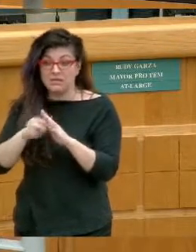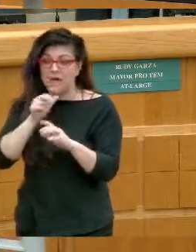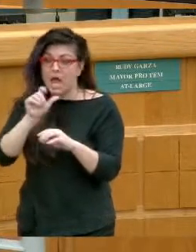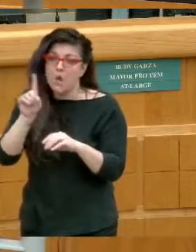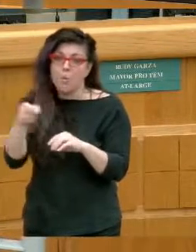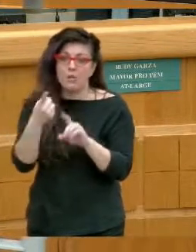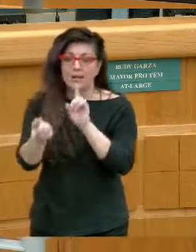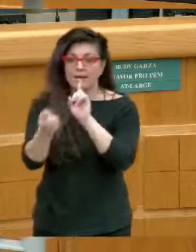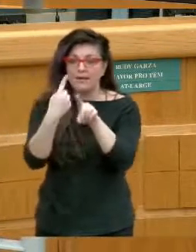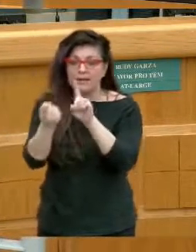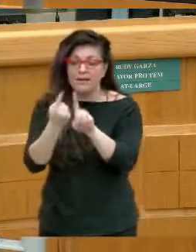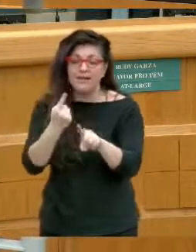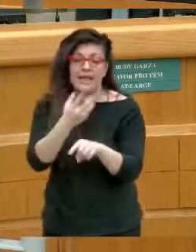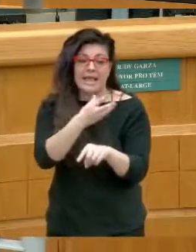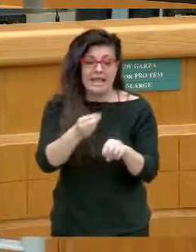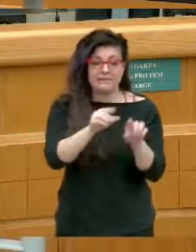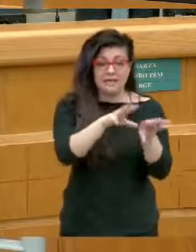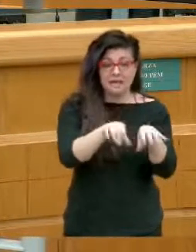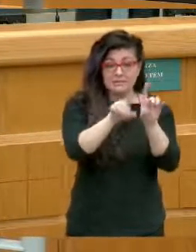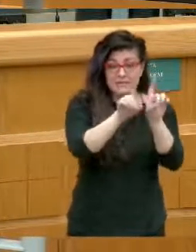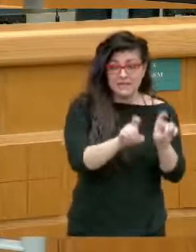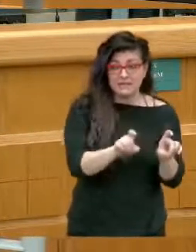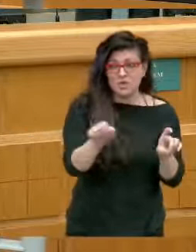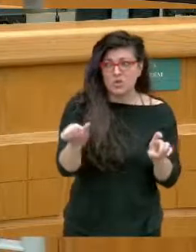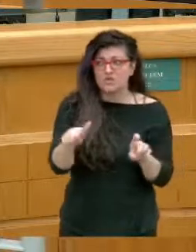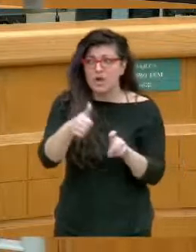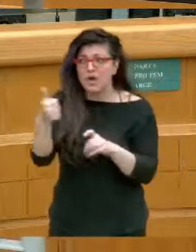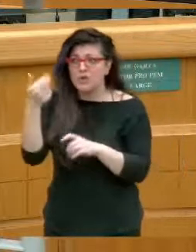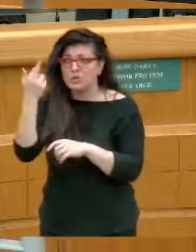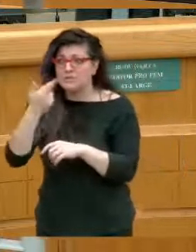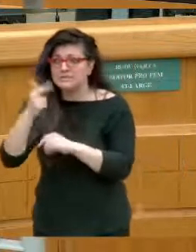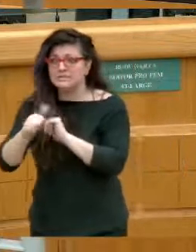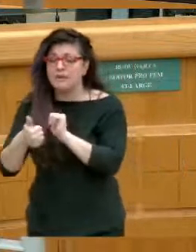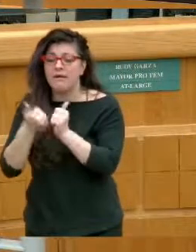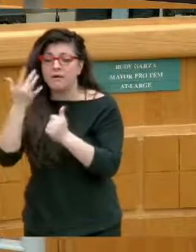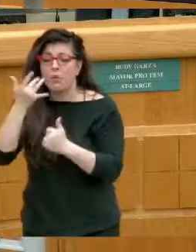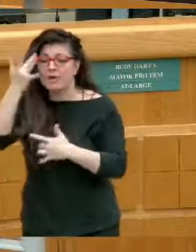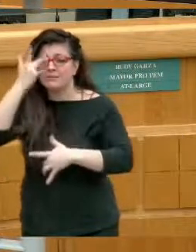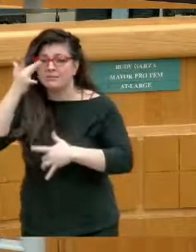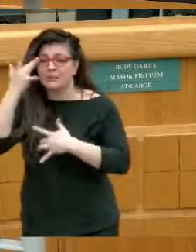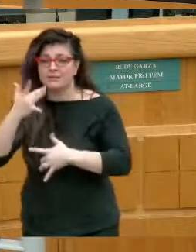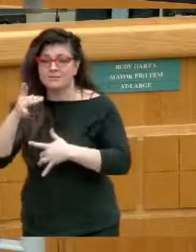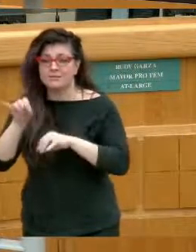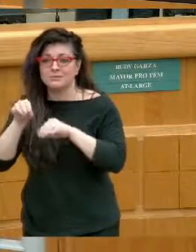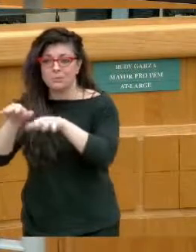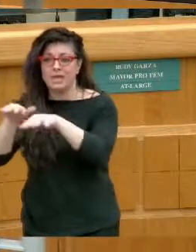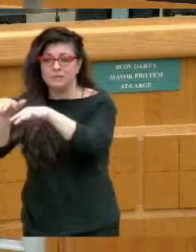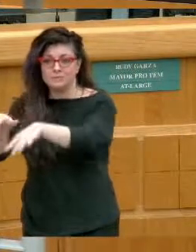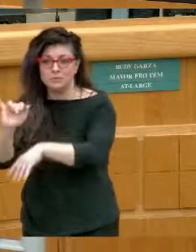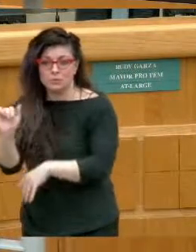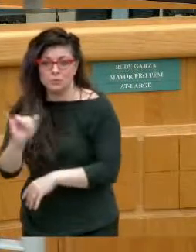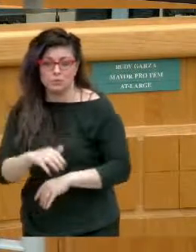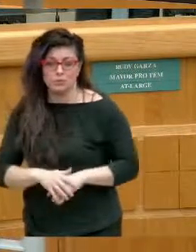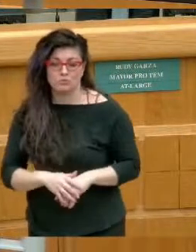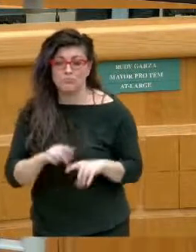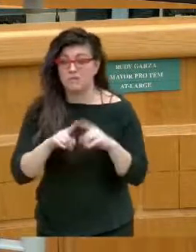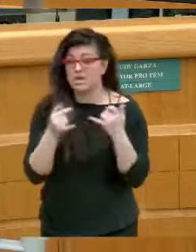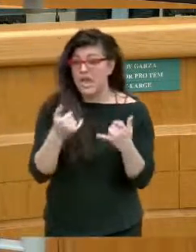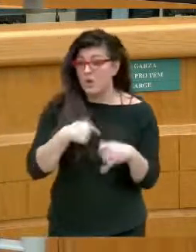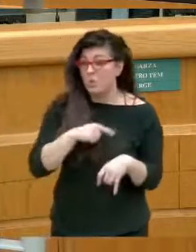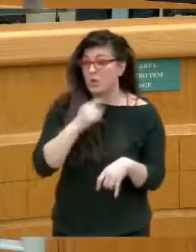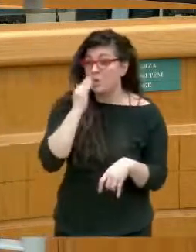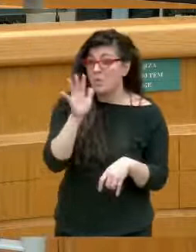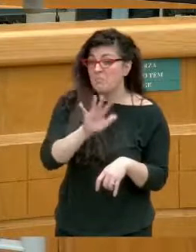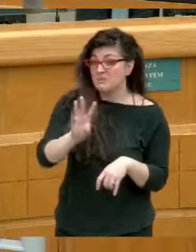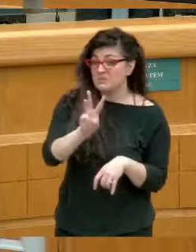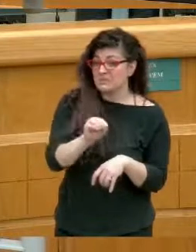encounters and how much we're testing. And so that's kind of everything else. The fact that we could explain a fairly good portion of it, at least right now,